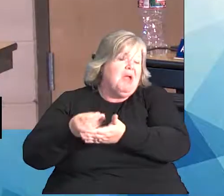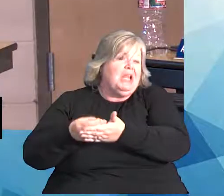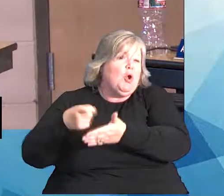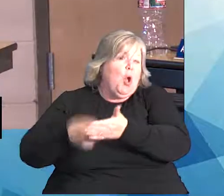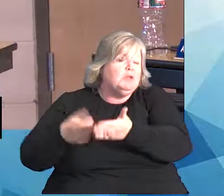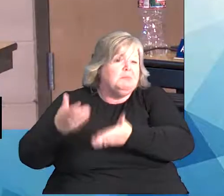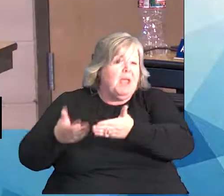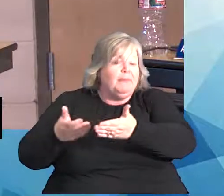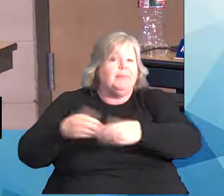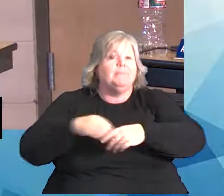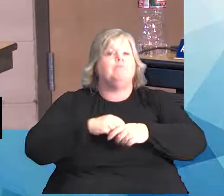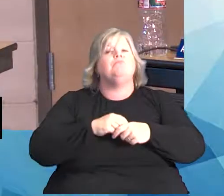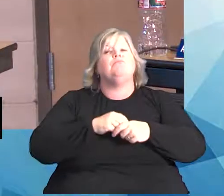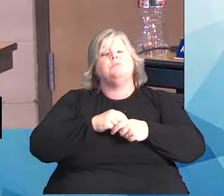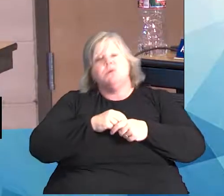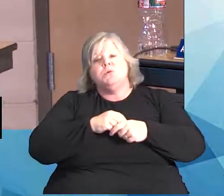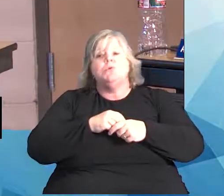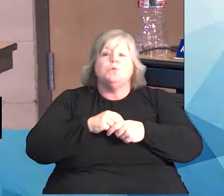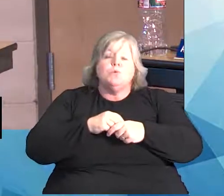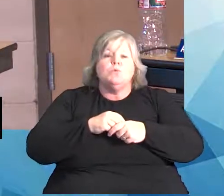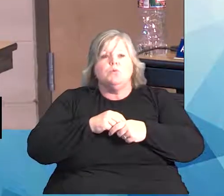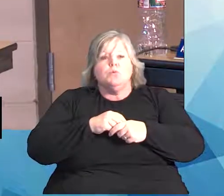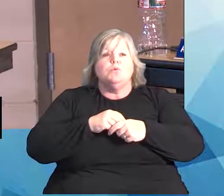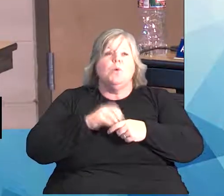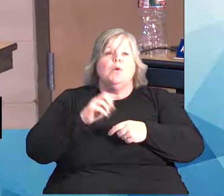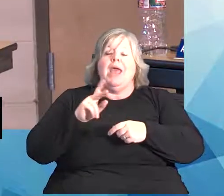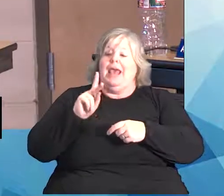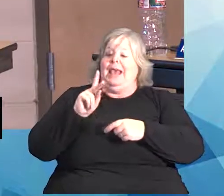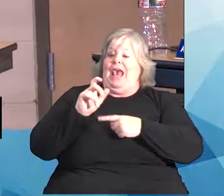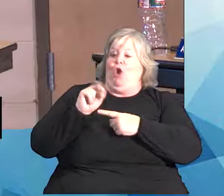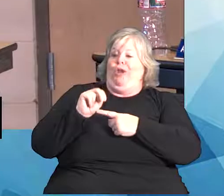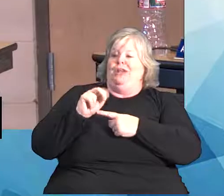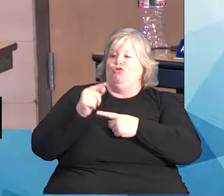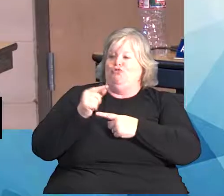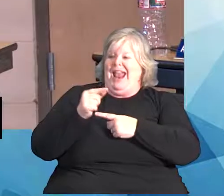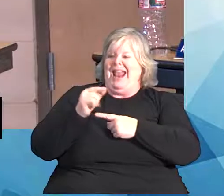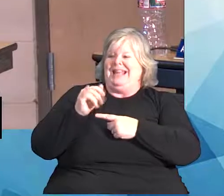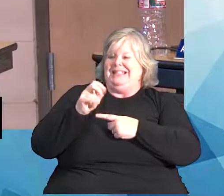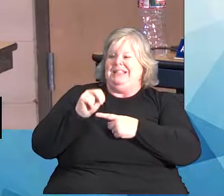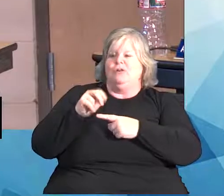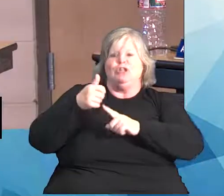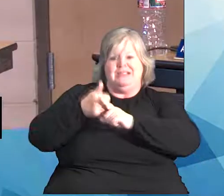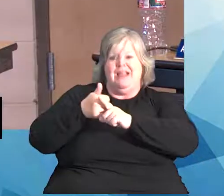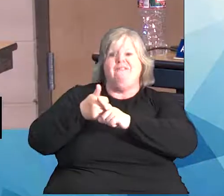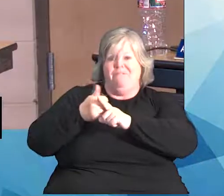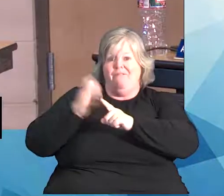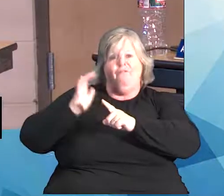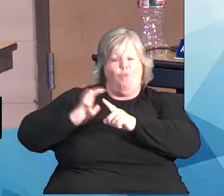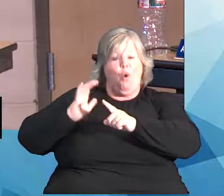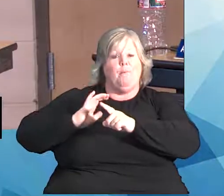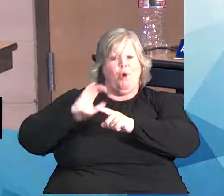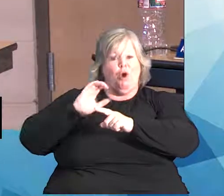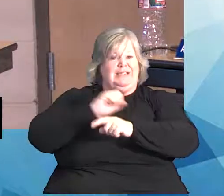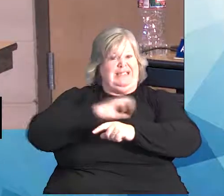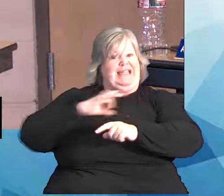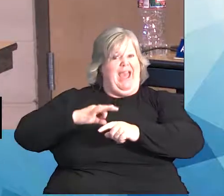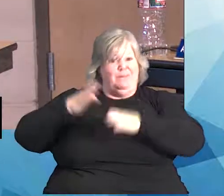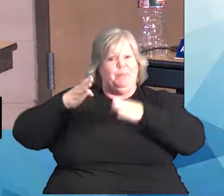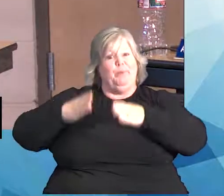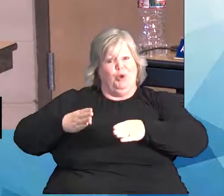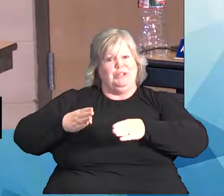separate, yes, Karen Grandin was an employee, but we,